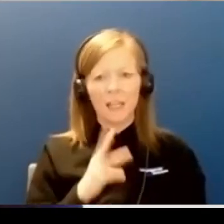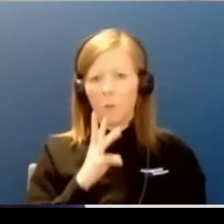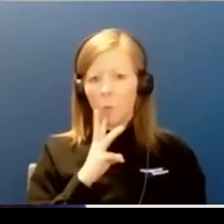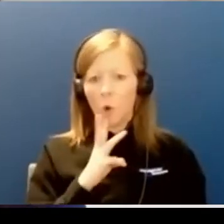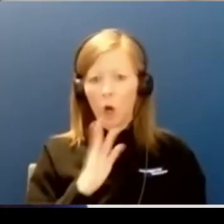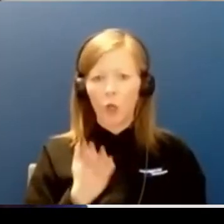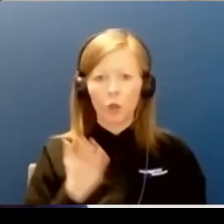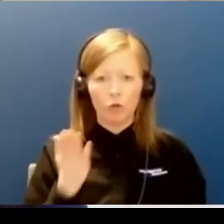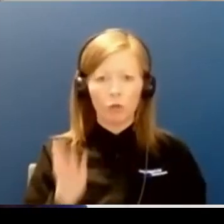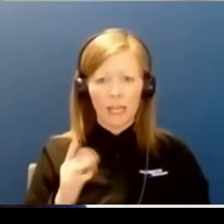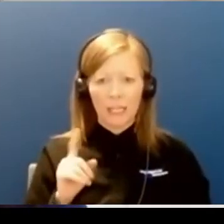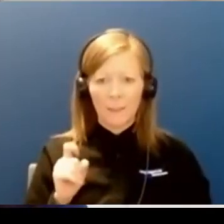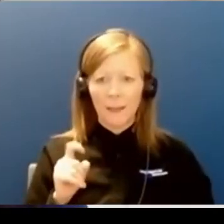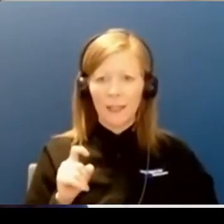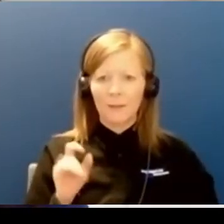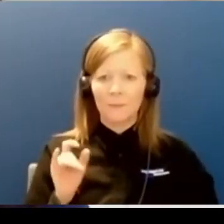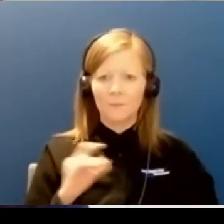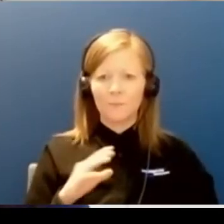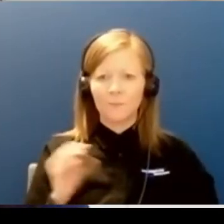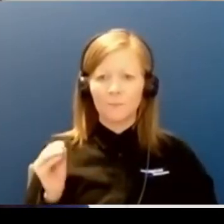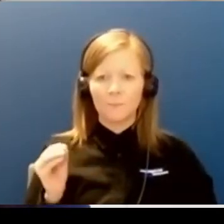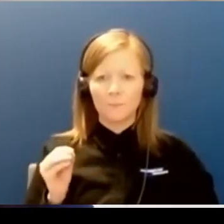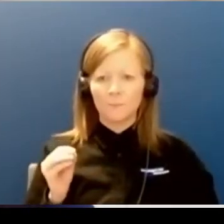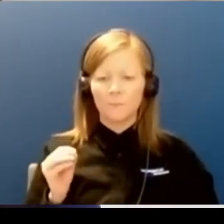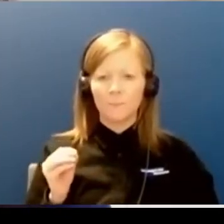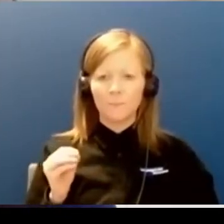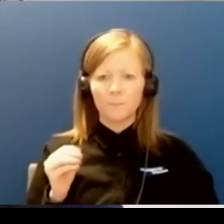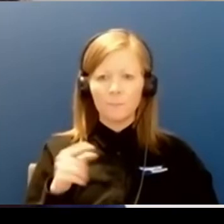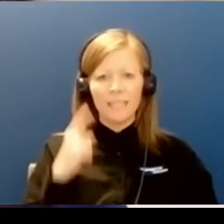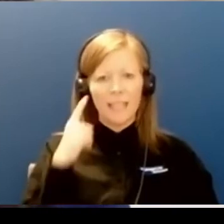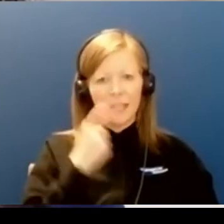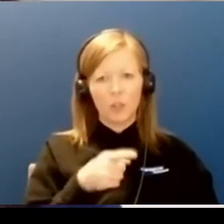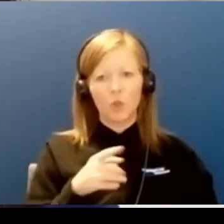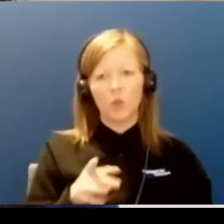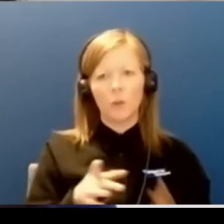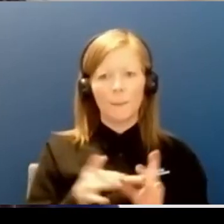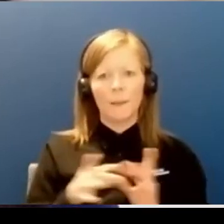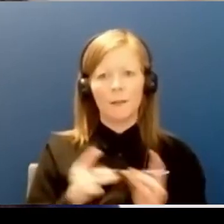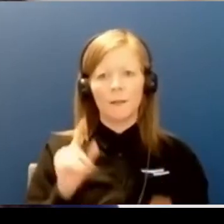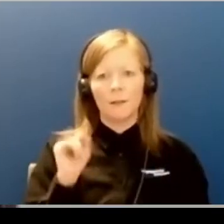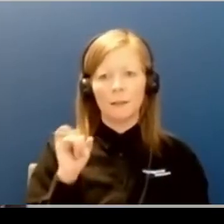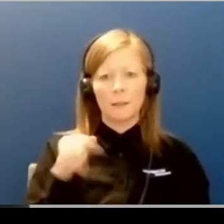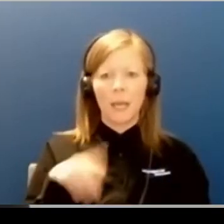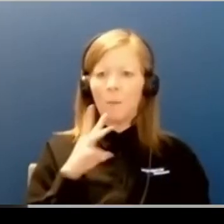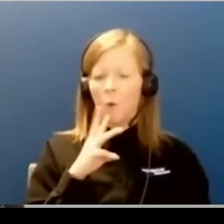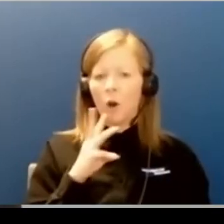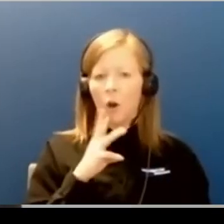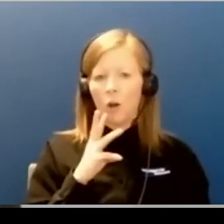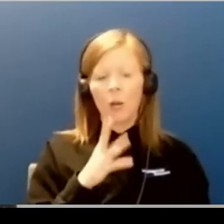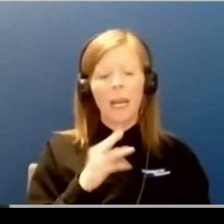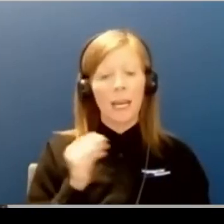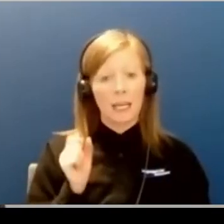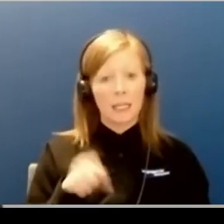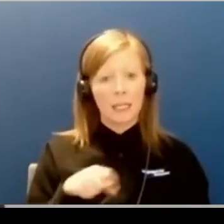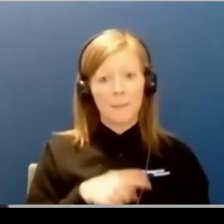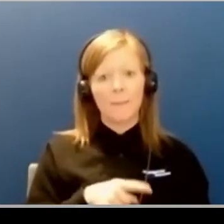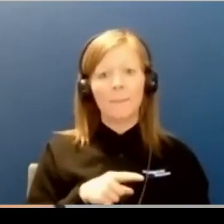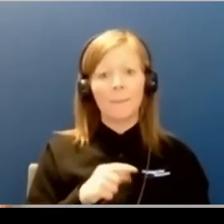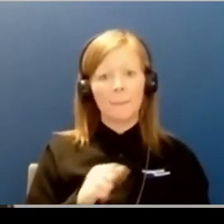recommended. And so I think you touched on that about tap water. Yeah, and the tap water. So,